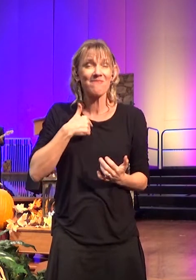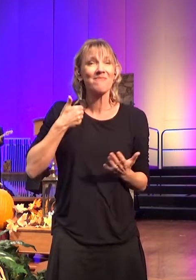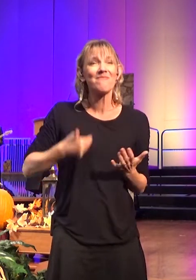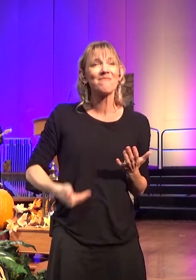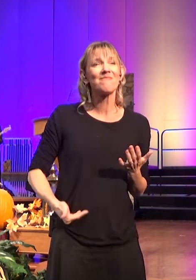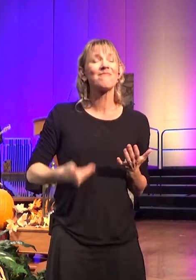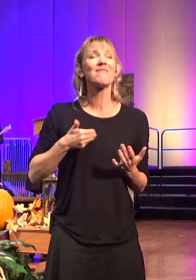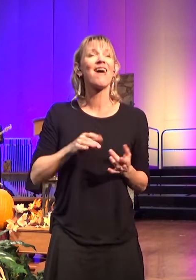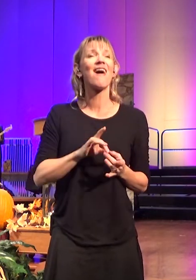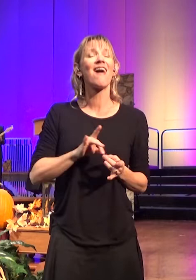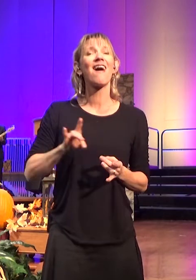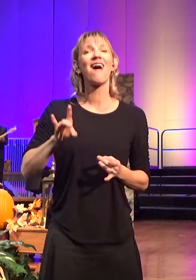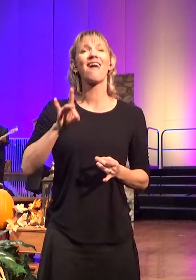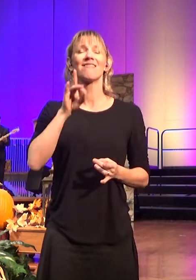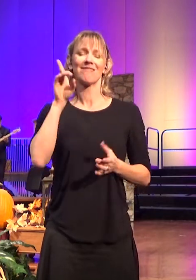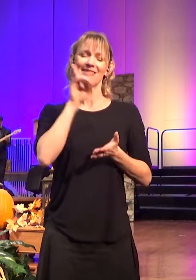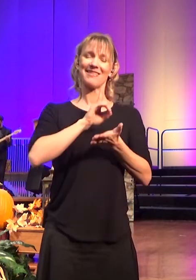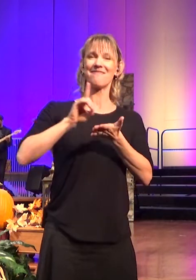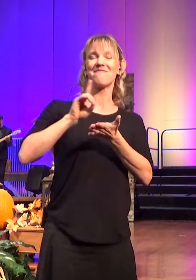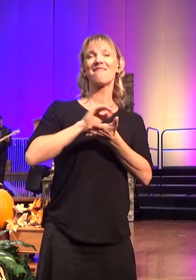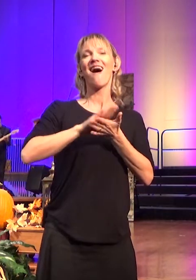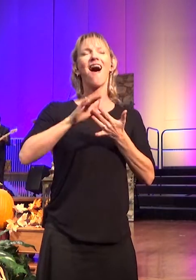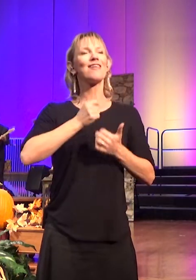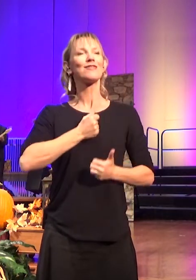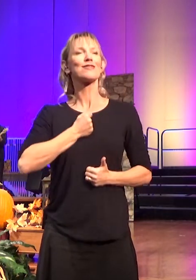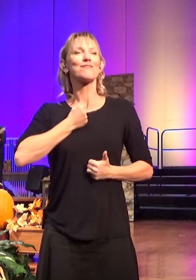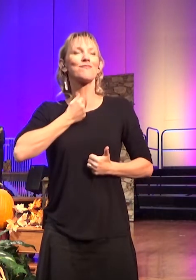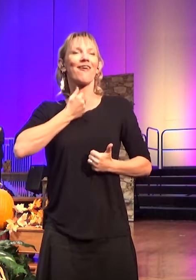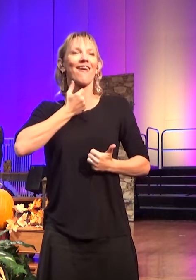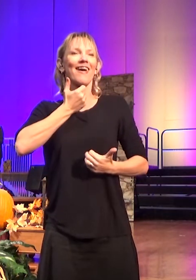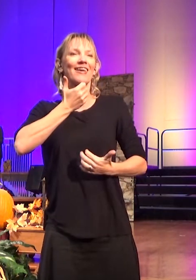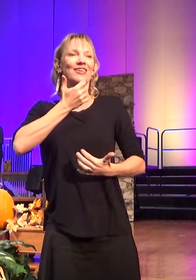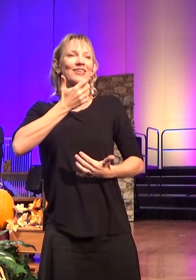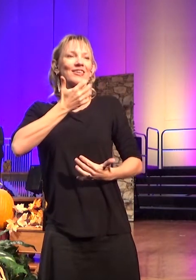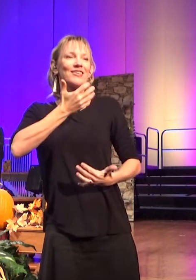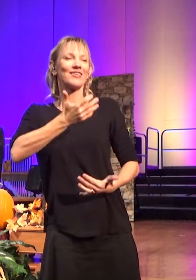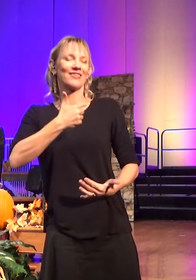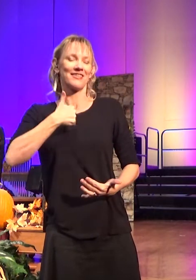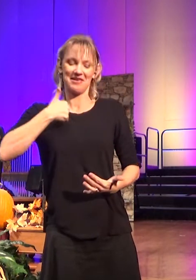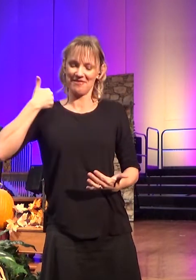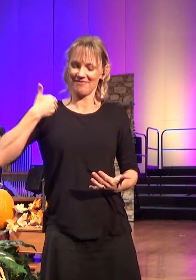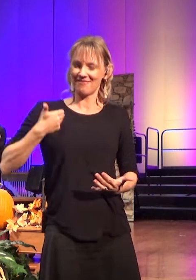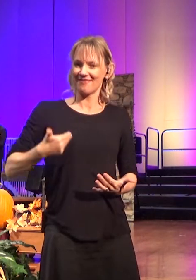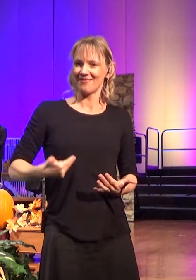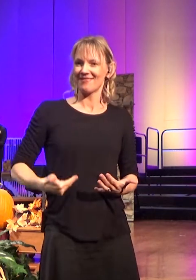I am the essence of divine expression.